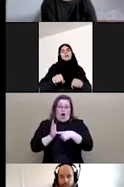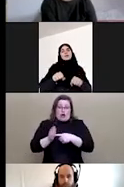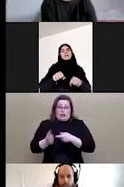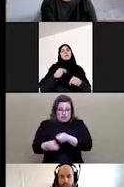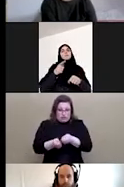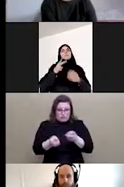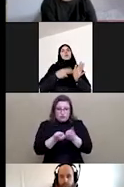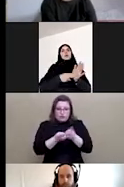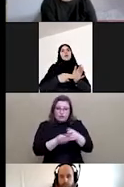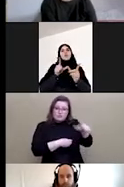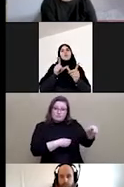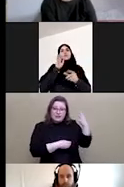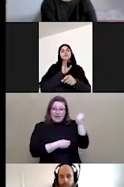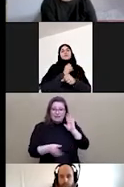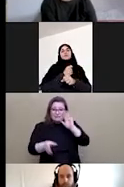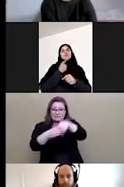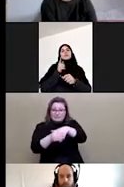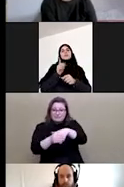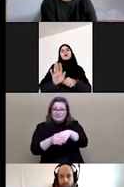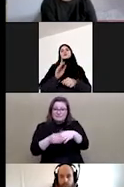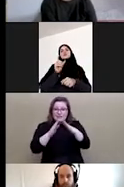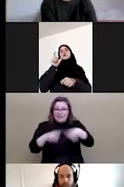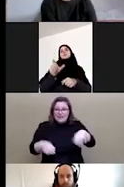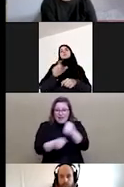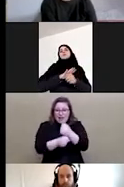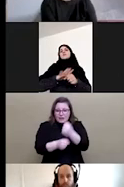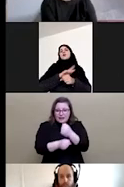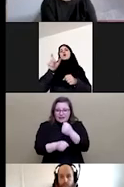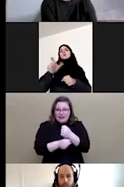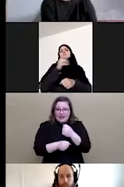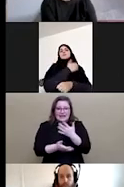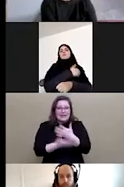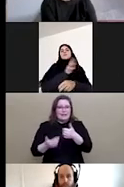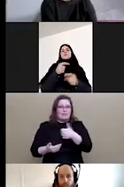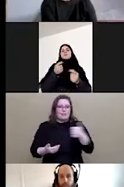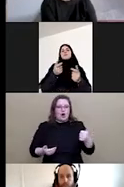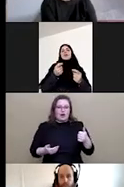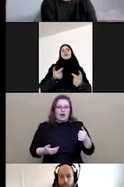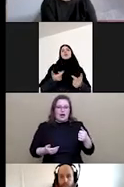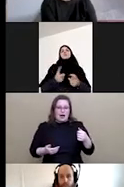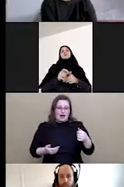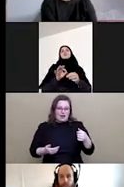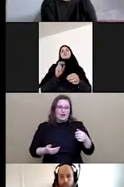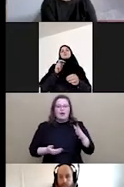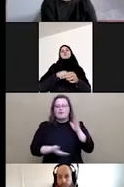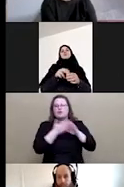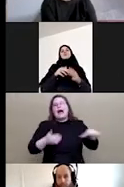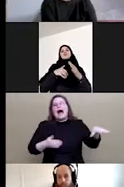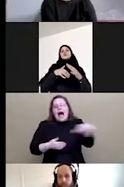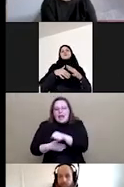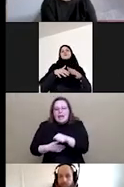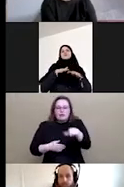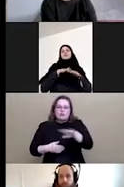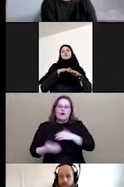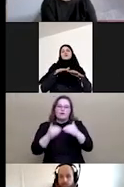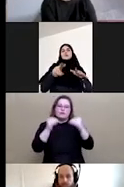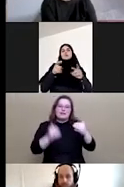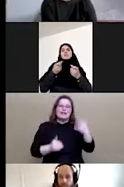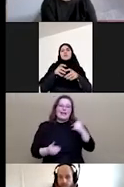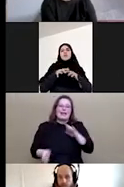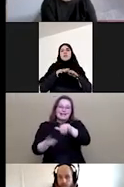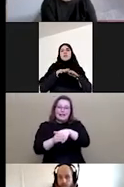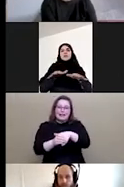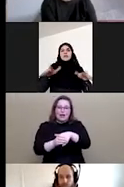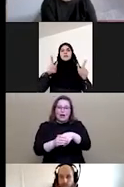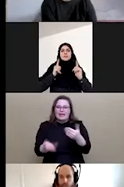in peace-building initiatives rather than only those who became disabled due to the war. And this is another thing